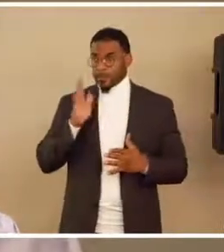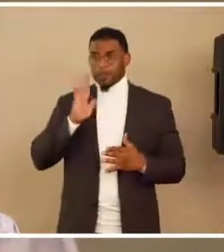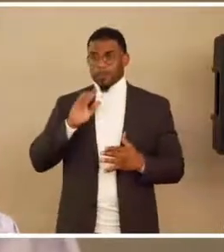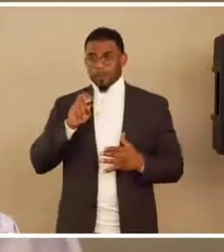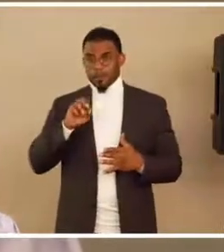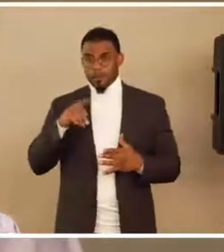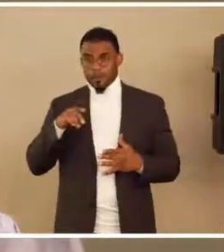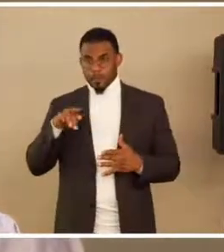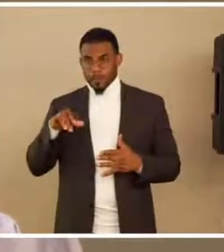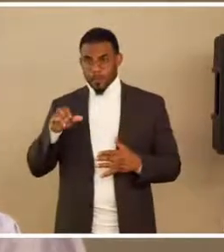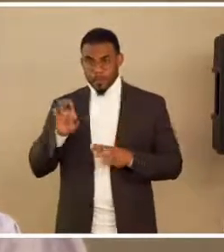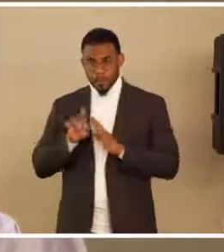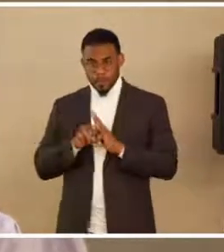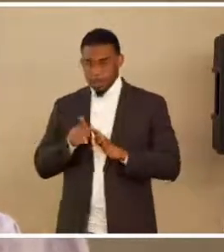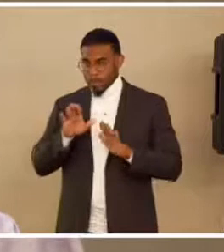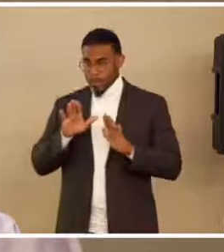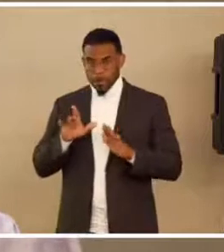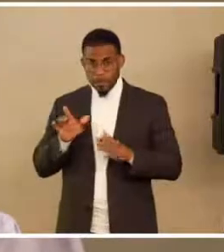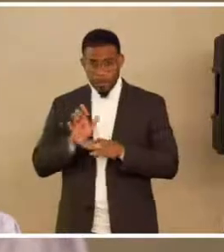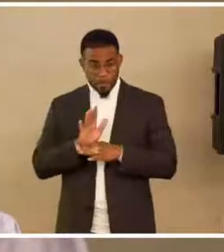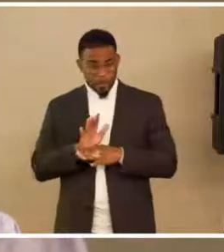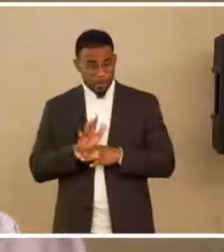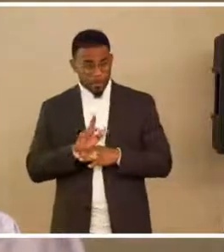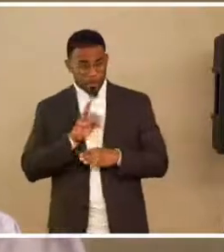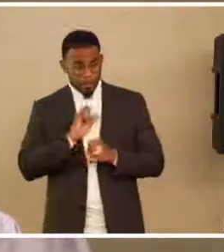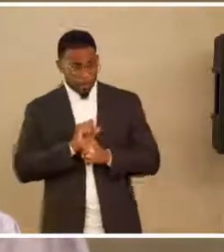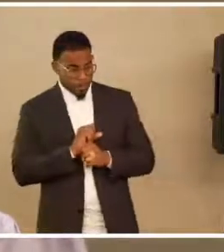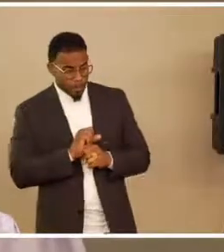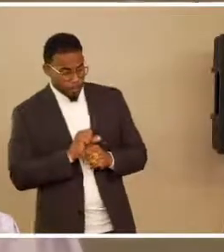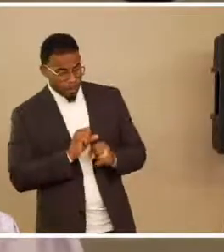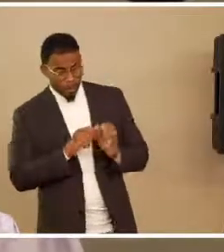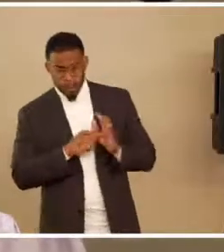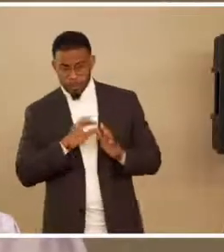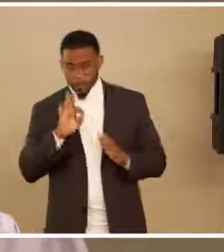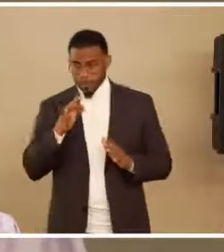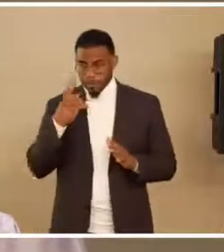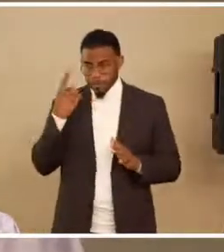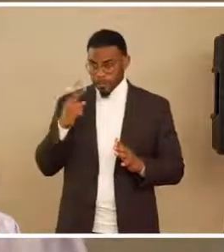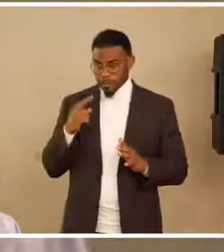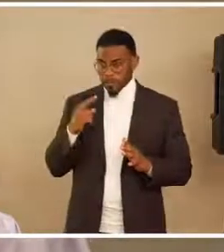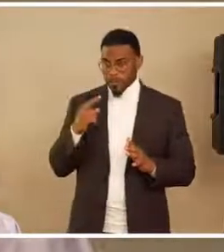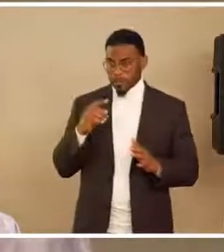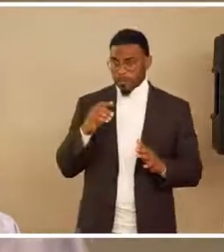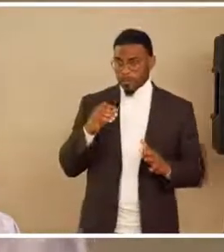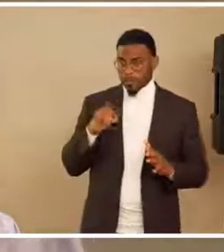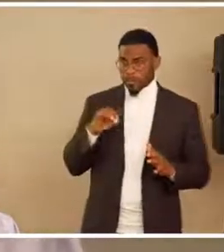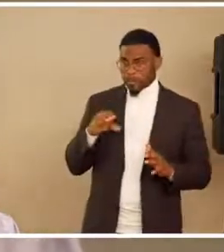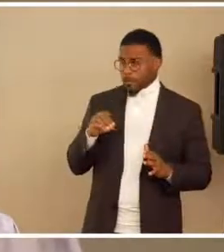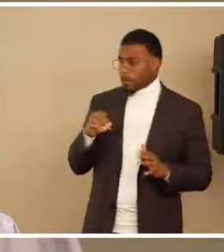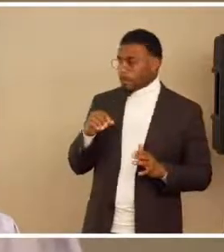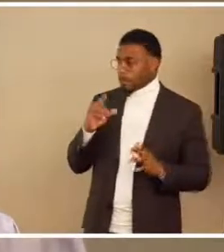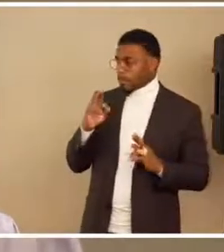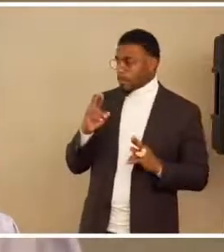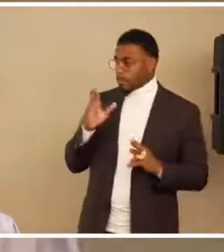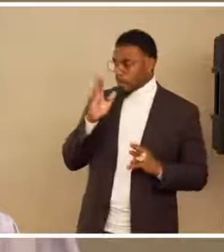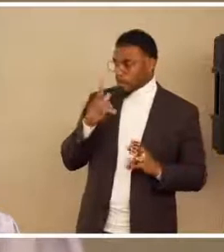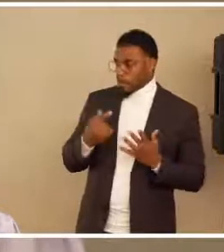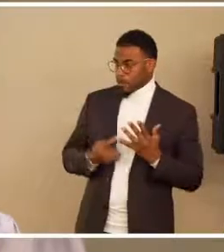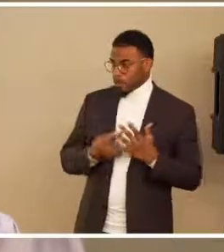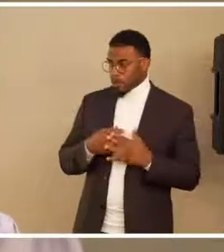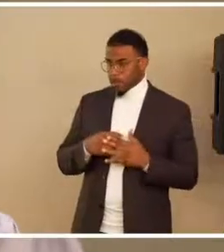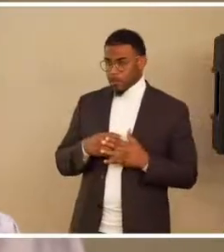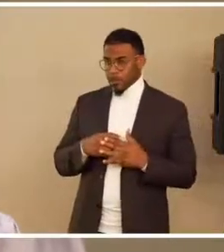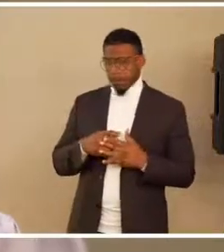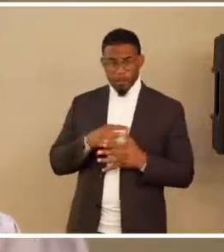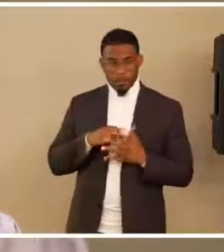former Senegalese background, and she's great. Her film will represent France for the Oscars, so hopefully it will go through